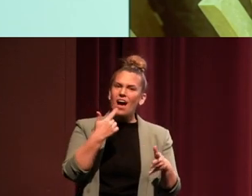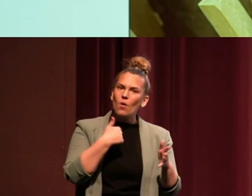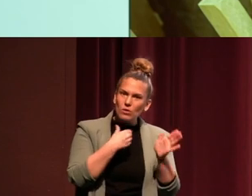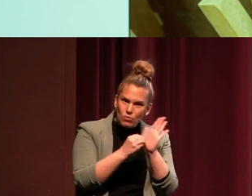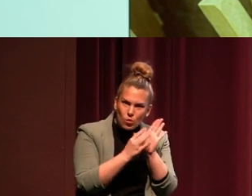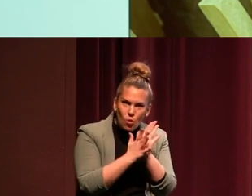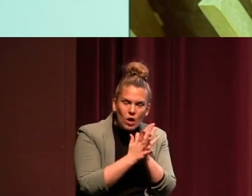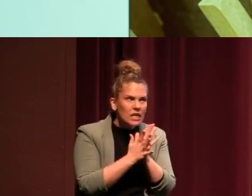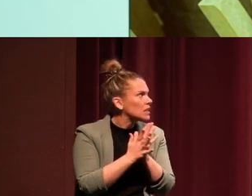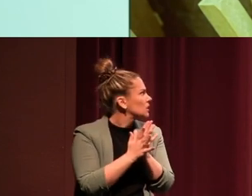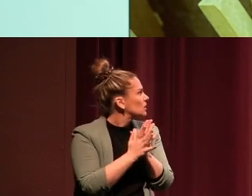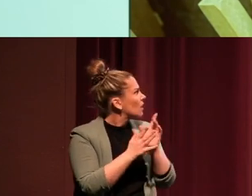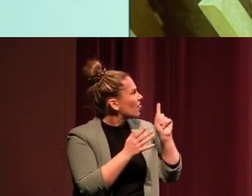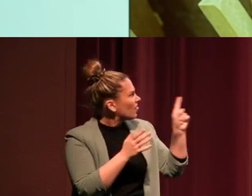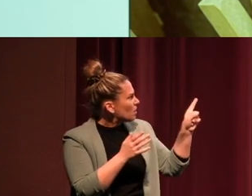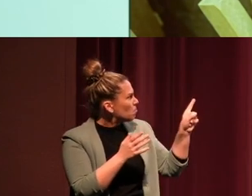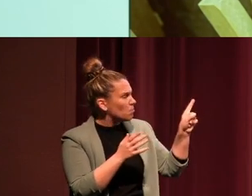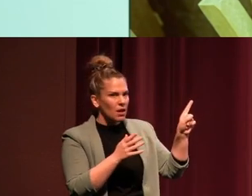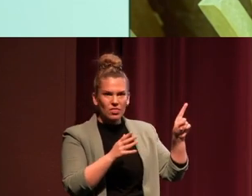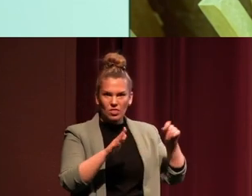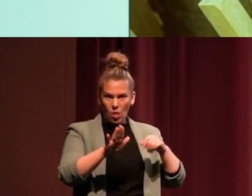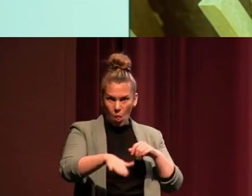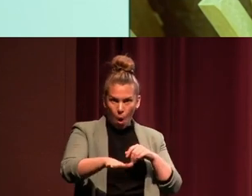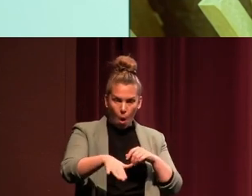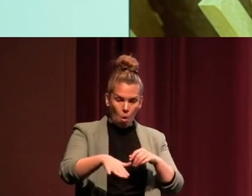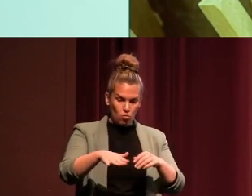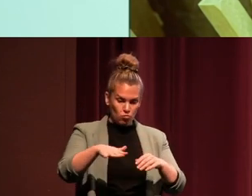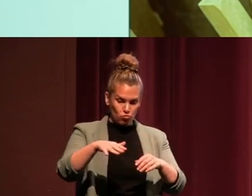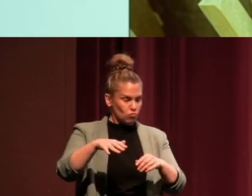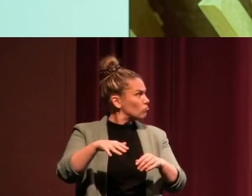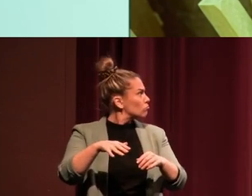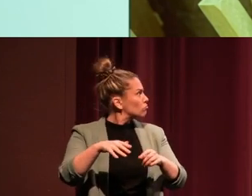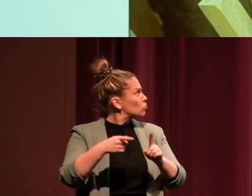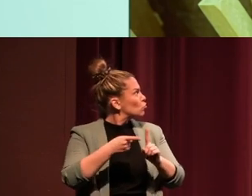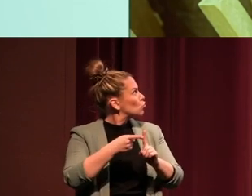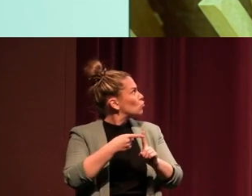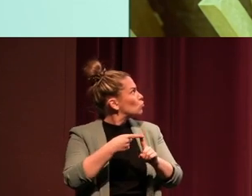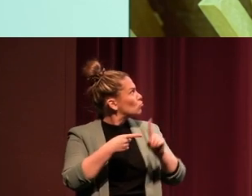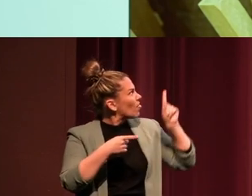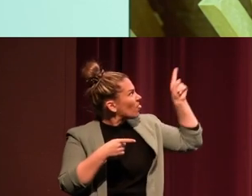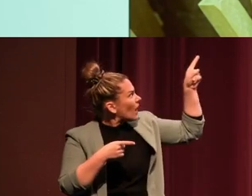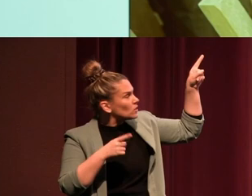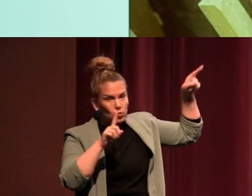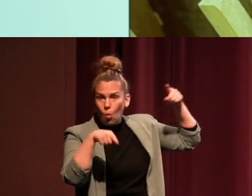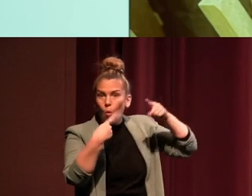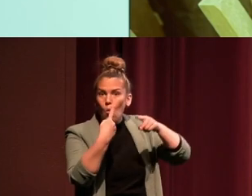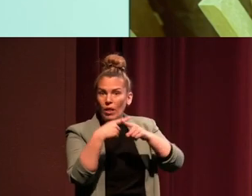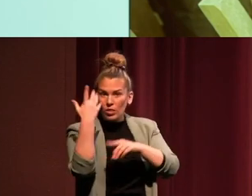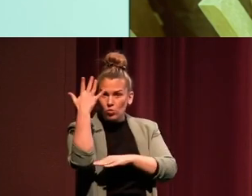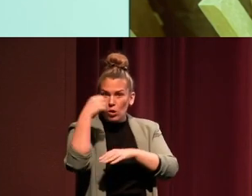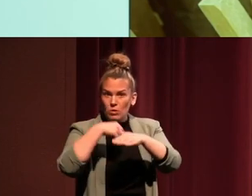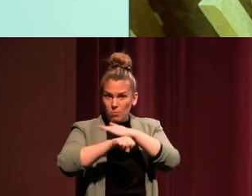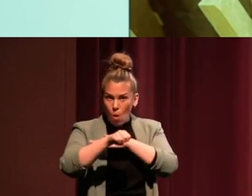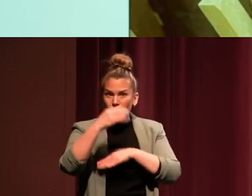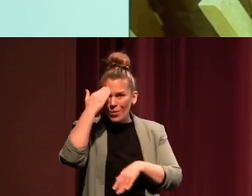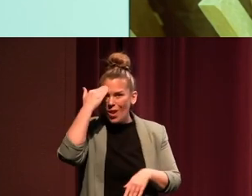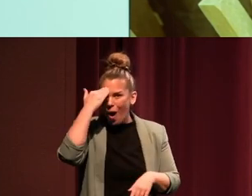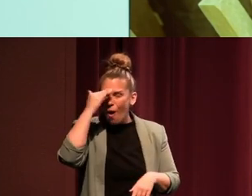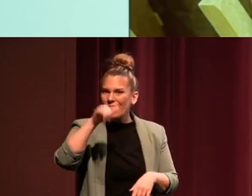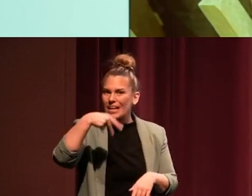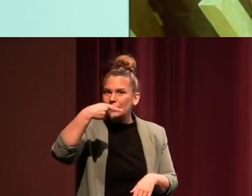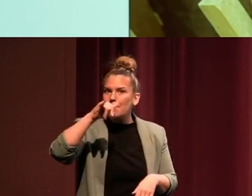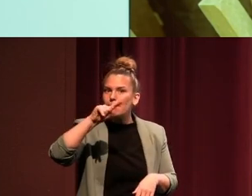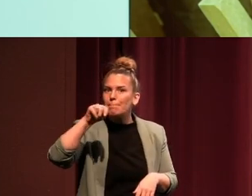tree, low to the ground, so we know when the tree was born. I'll zoom in on that. That's the pith of the